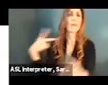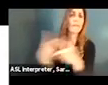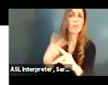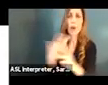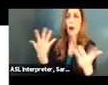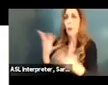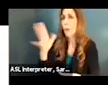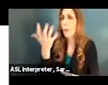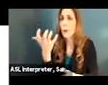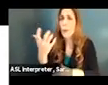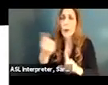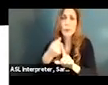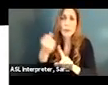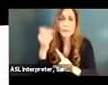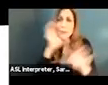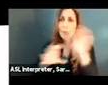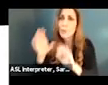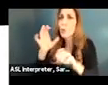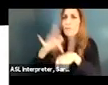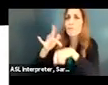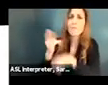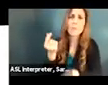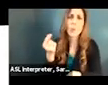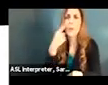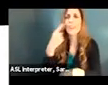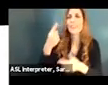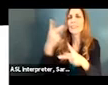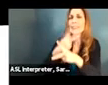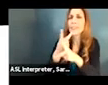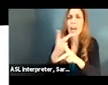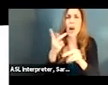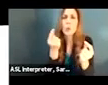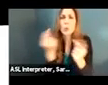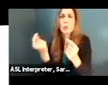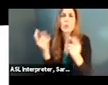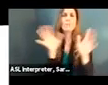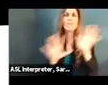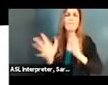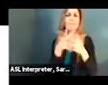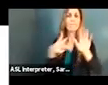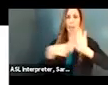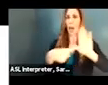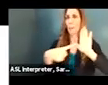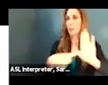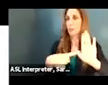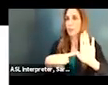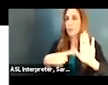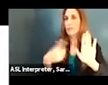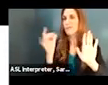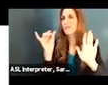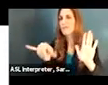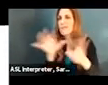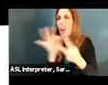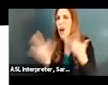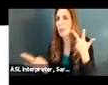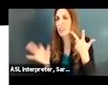looking to explore and then work with you to pull some things together to show you some options. That's kind of